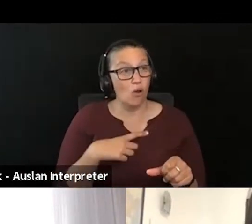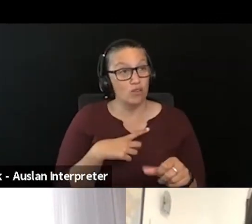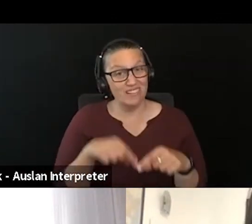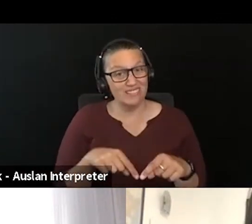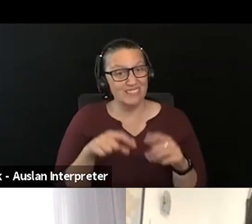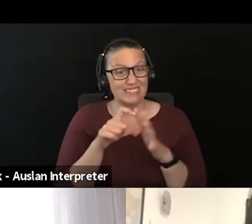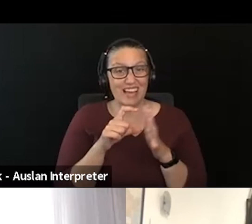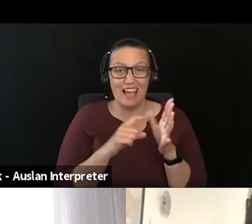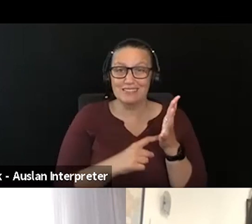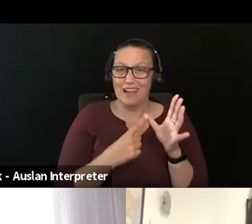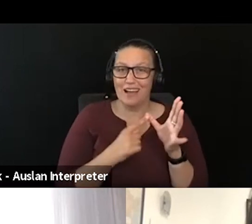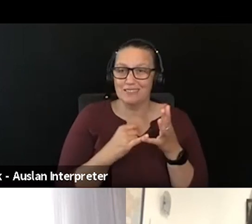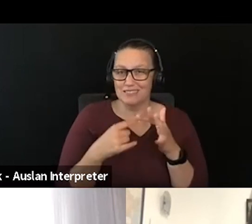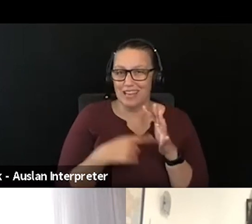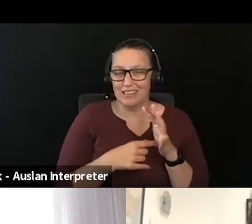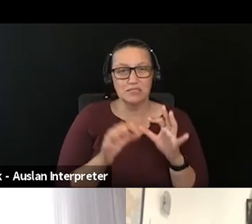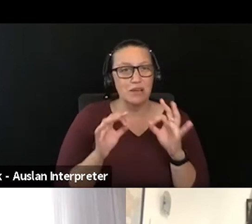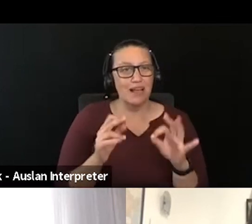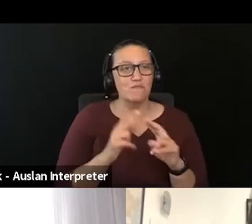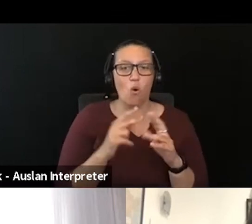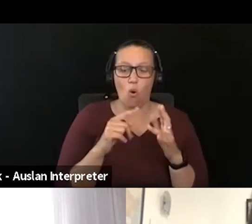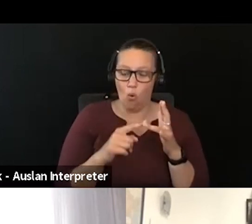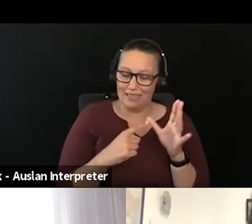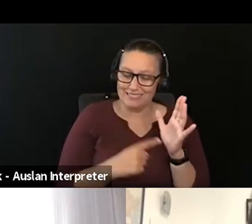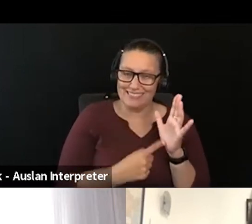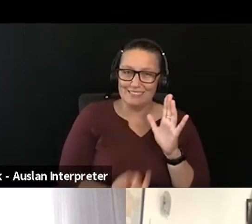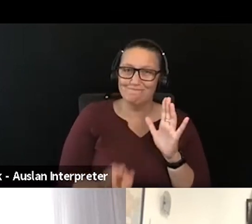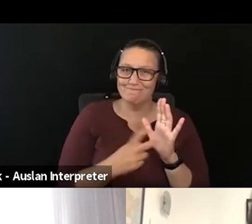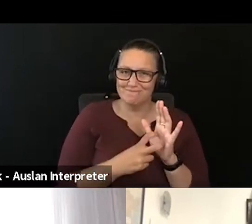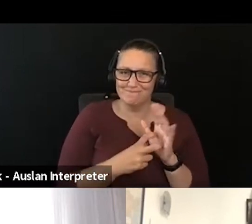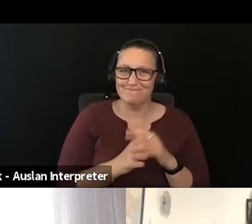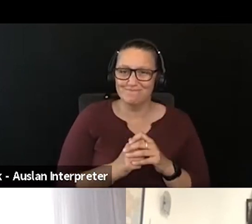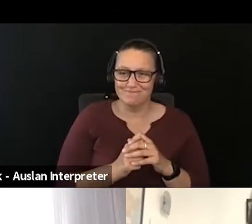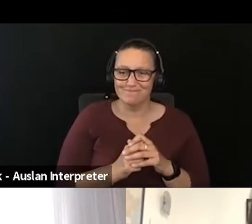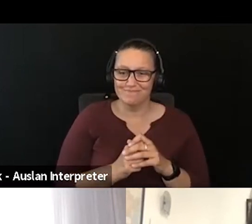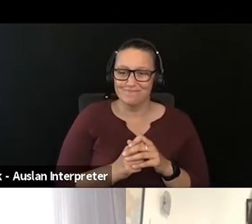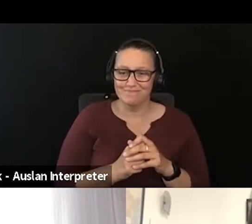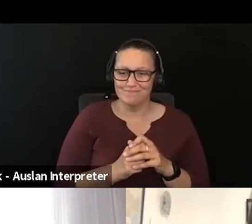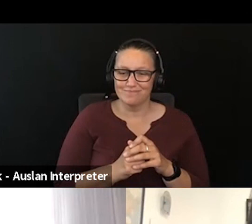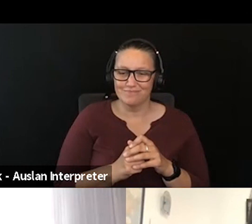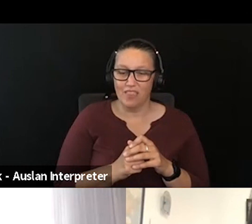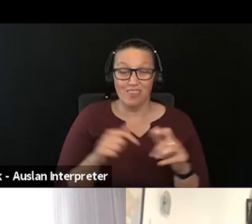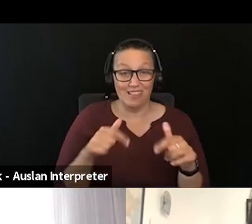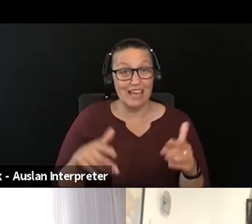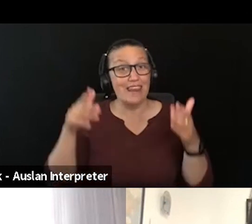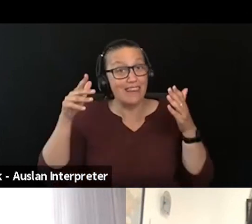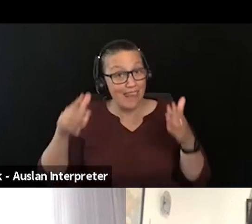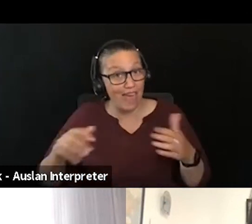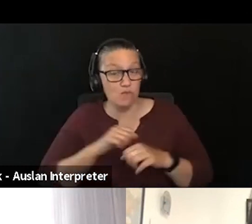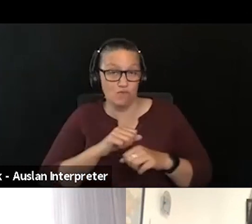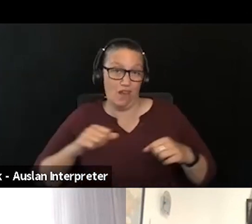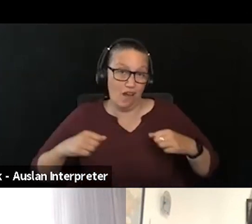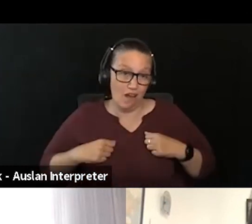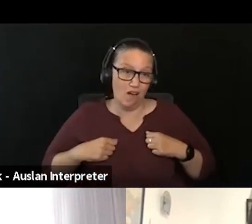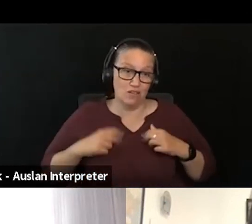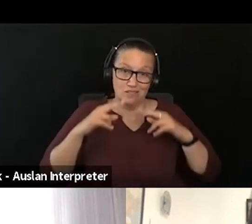the registration data set for OAT treatment. It has enabled these studies, which it's harder to conduct